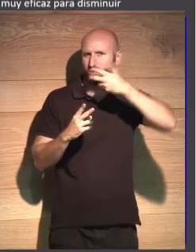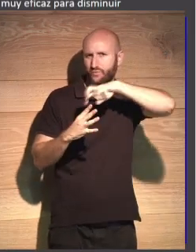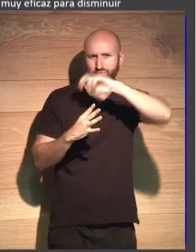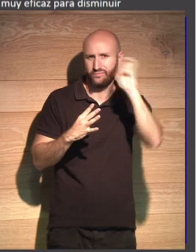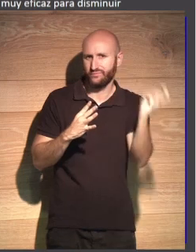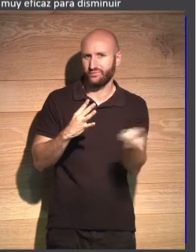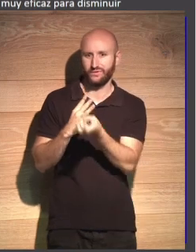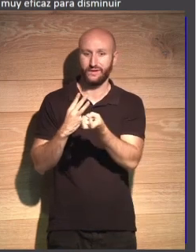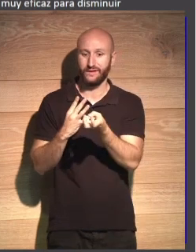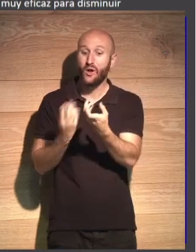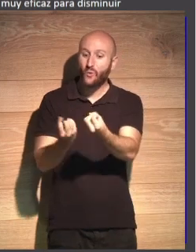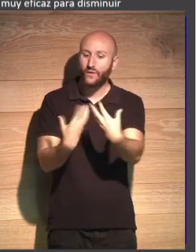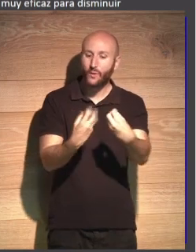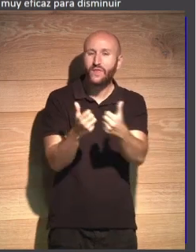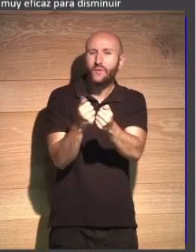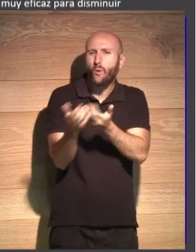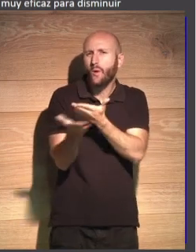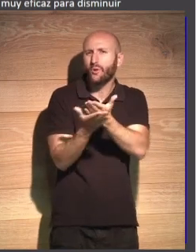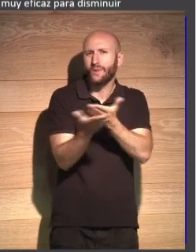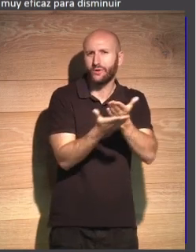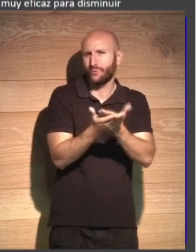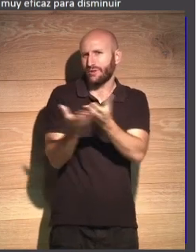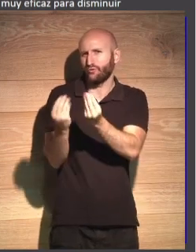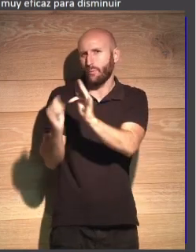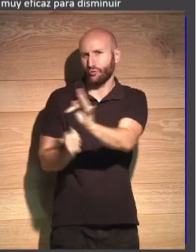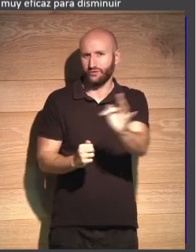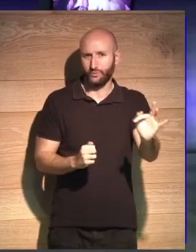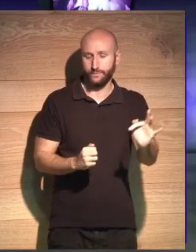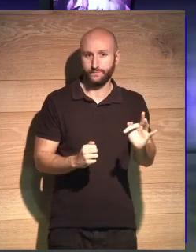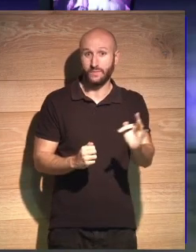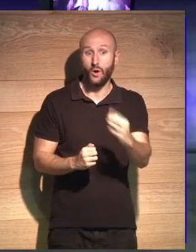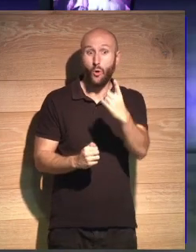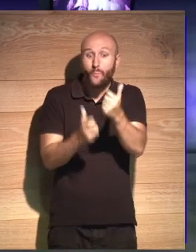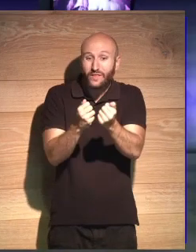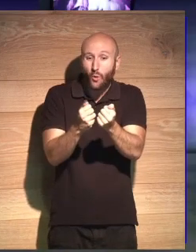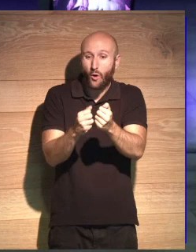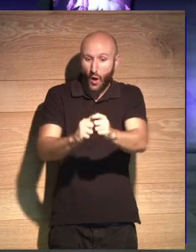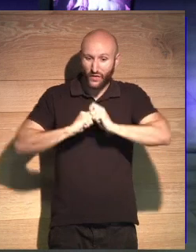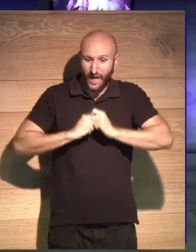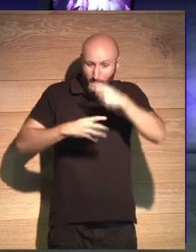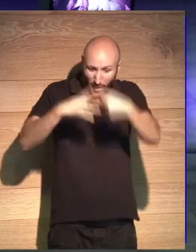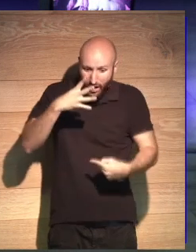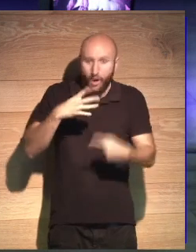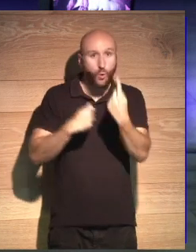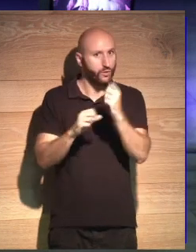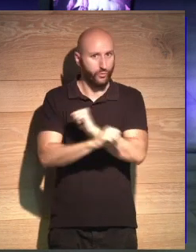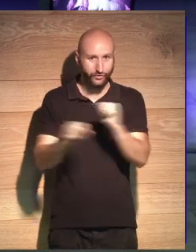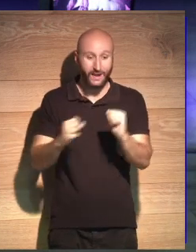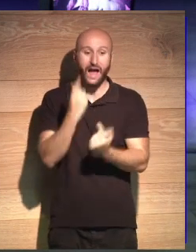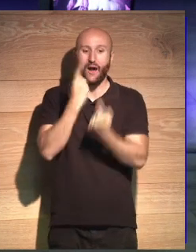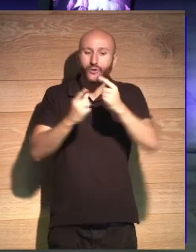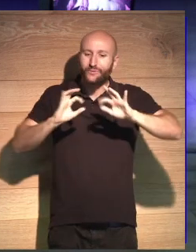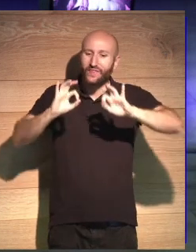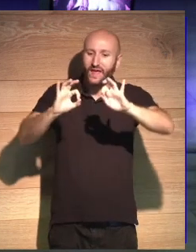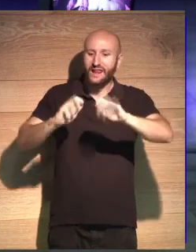a publisher's website, and they can also give me so many things positive that are positive about video games,